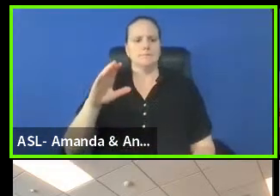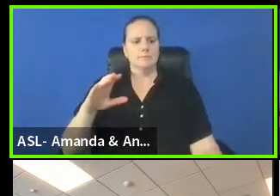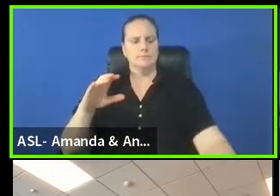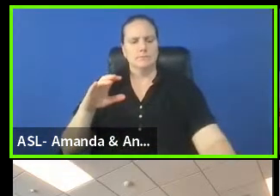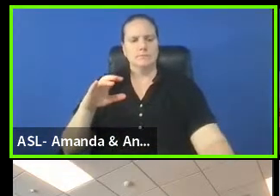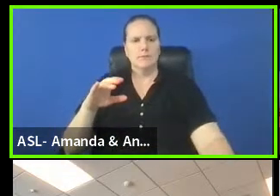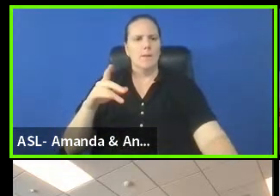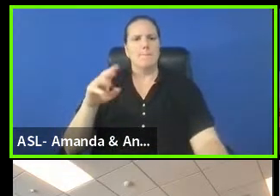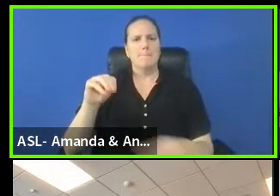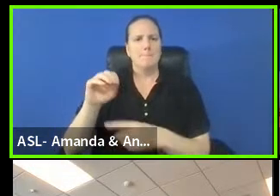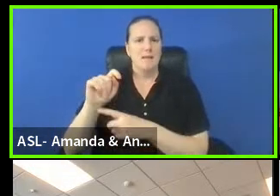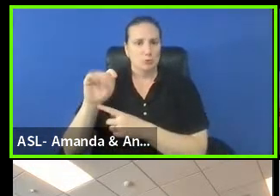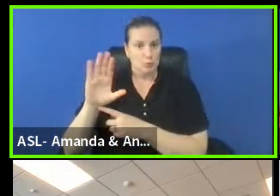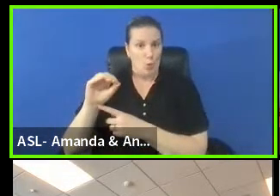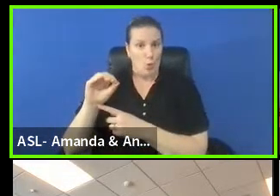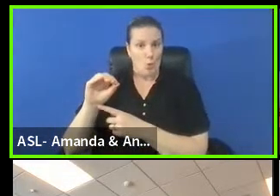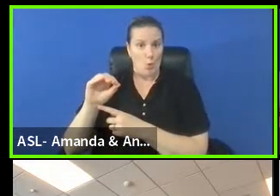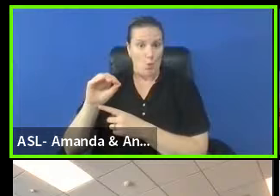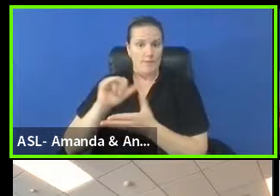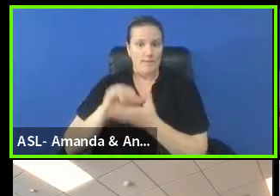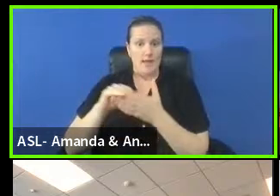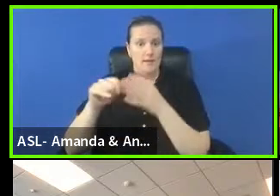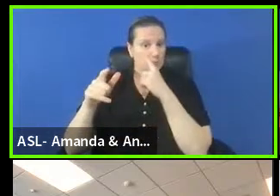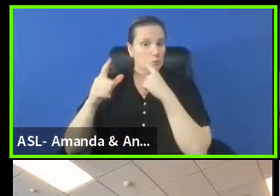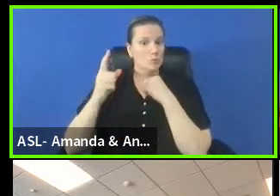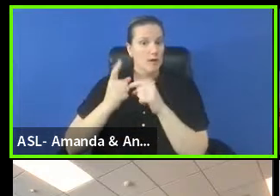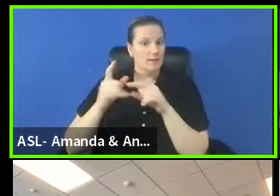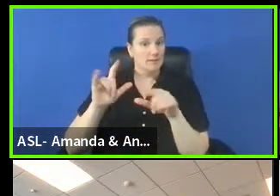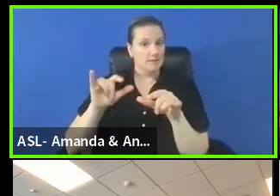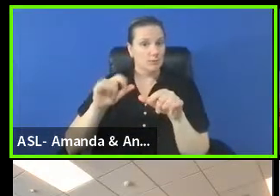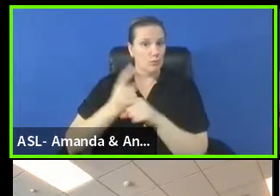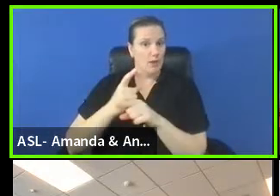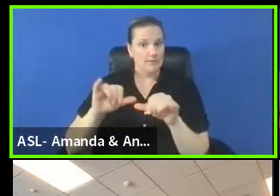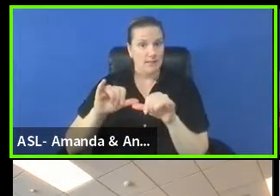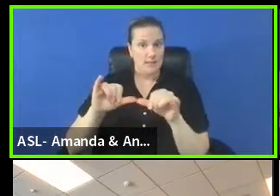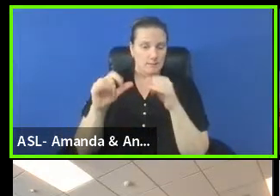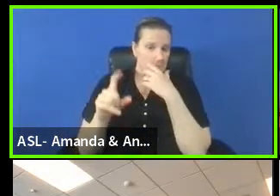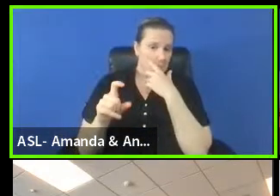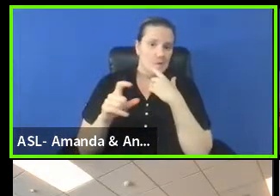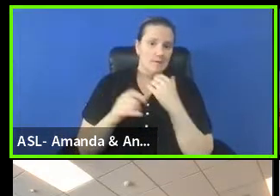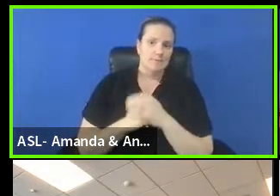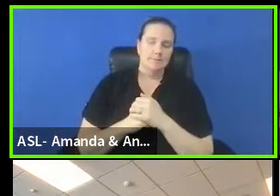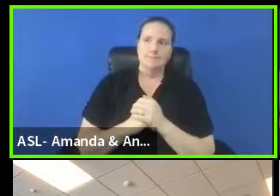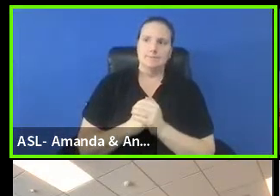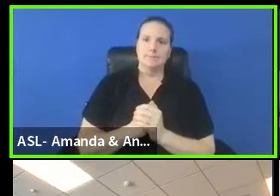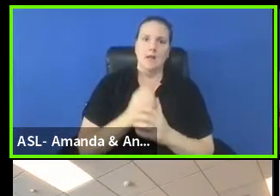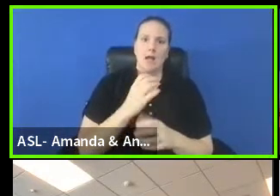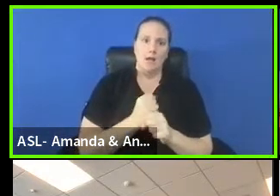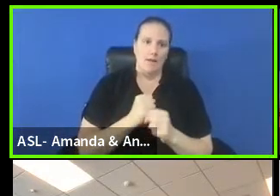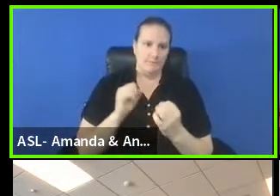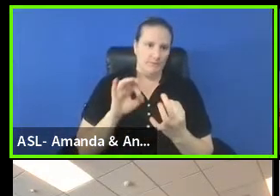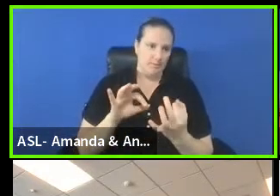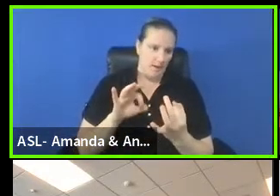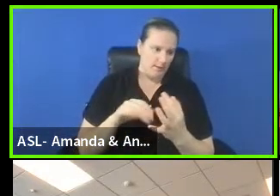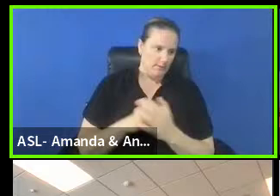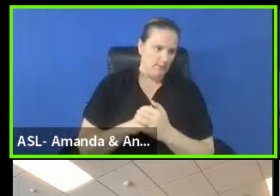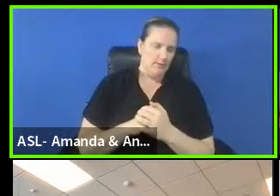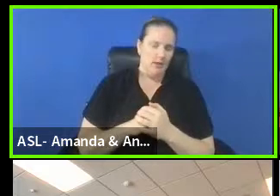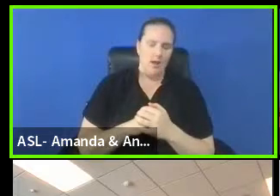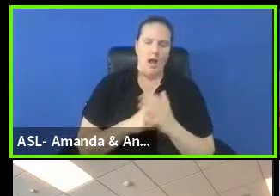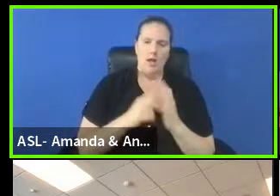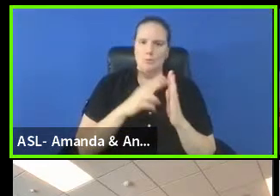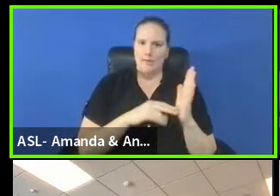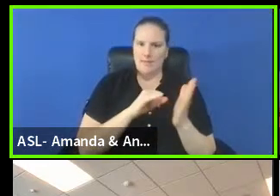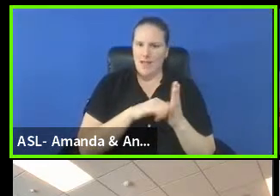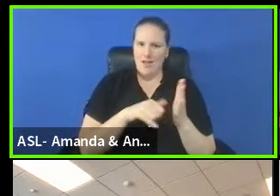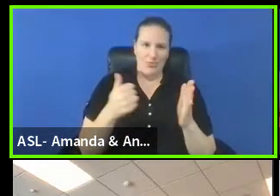by Metro around being sized right. And I got some input, or I rather read into that and some of the